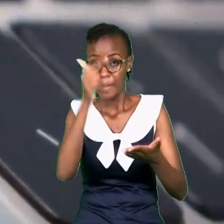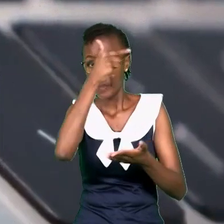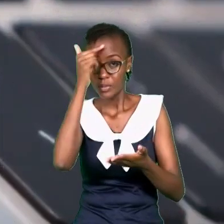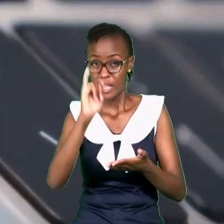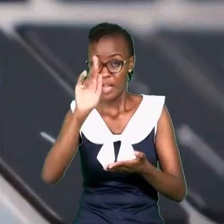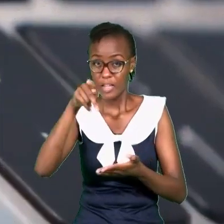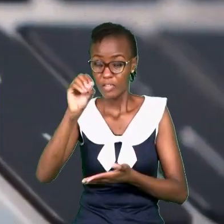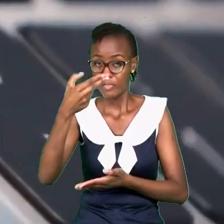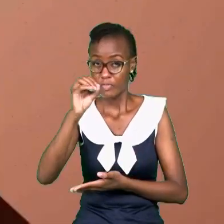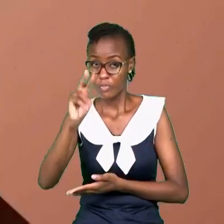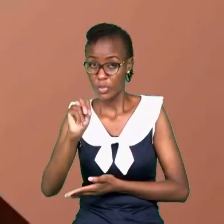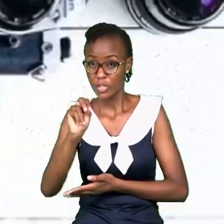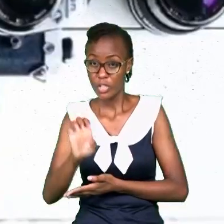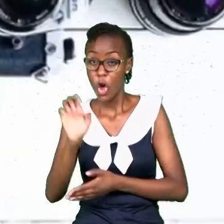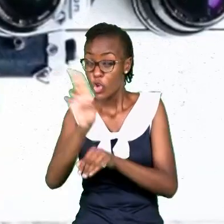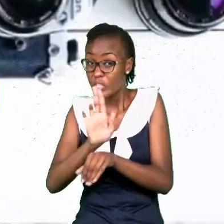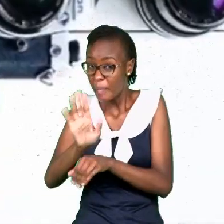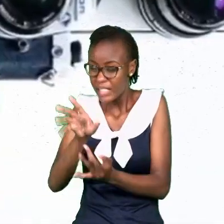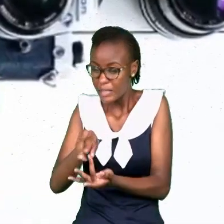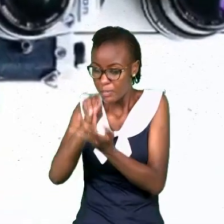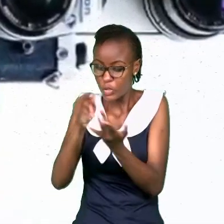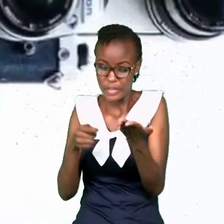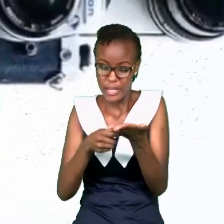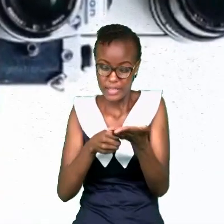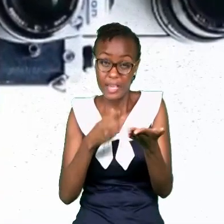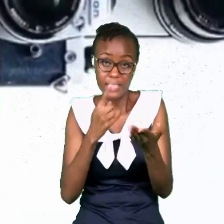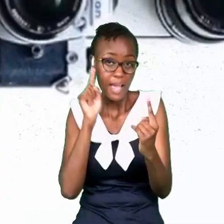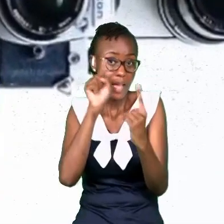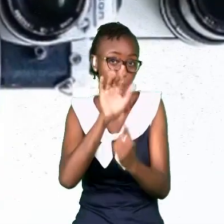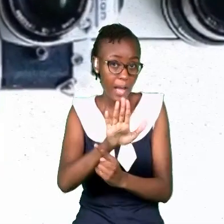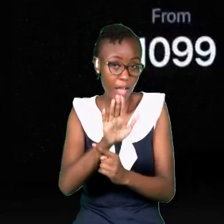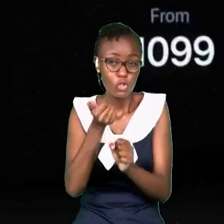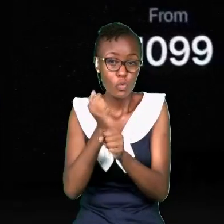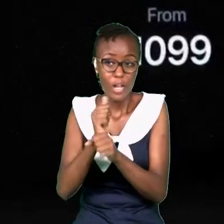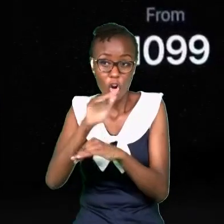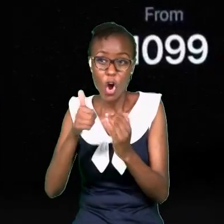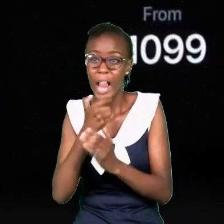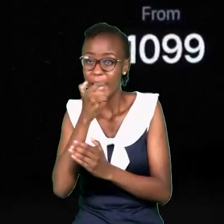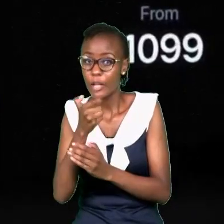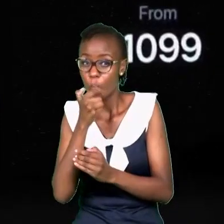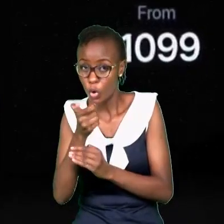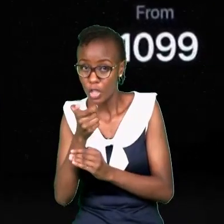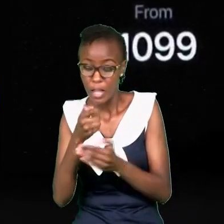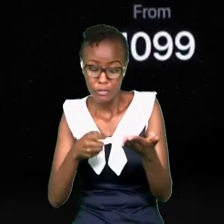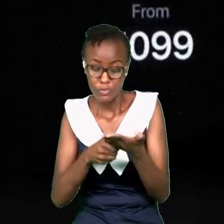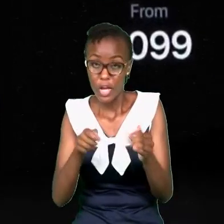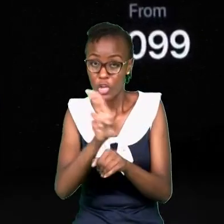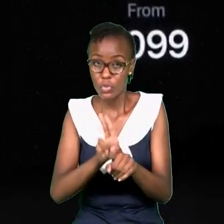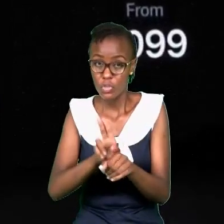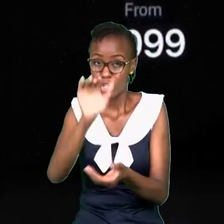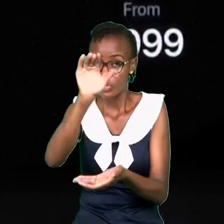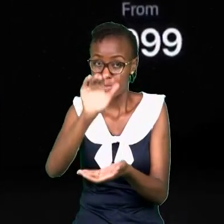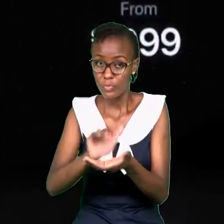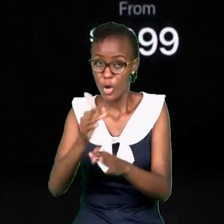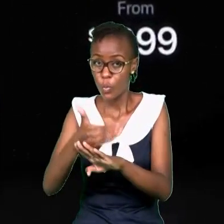an Apple-made lightning connector. It added that it aims to make every Apple device and usage carbon neutral by